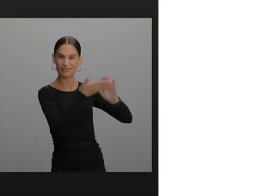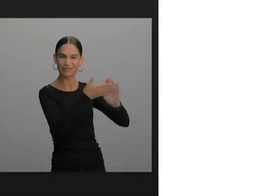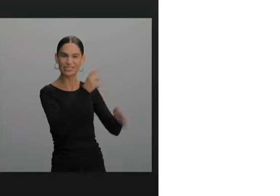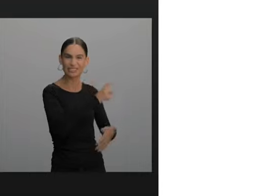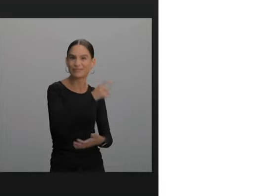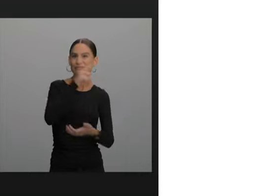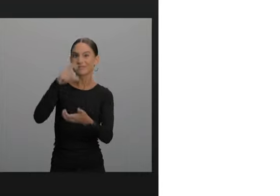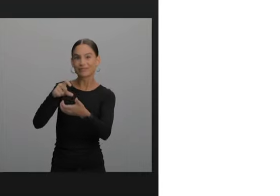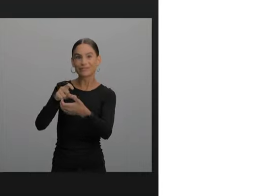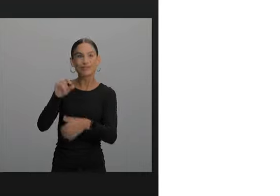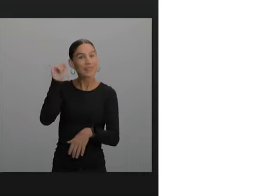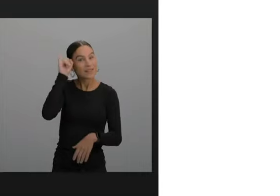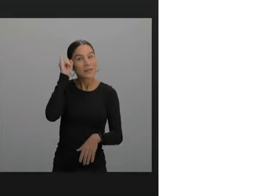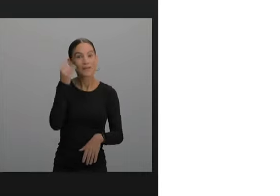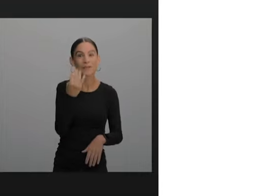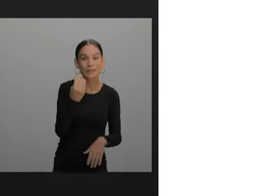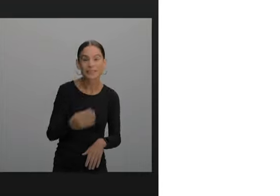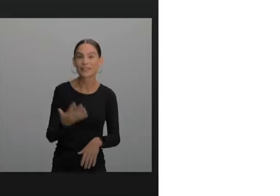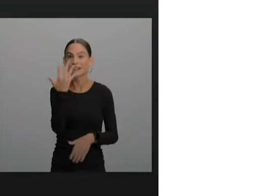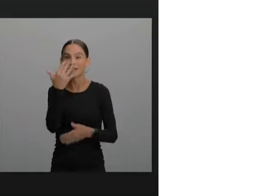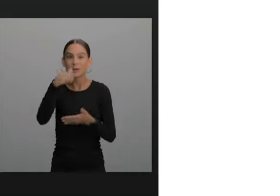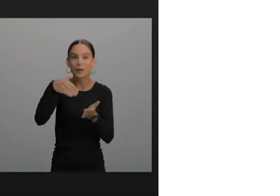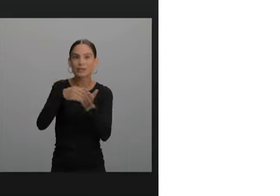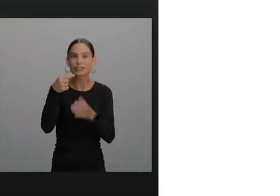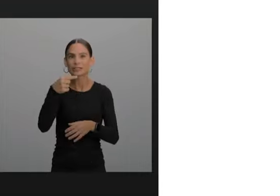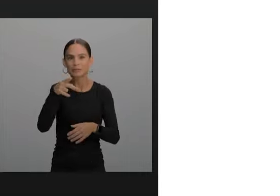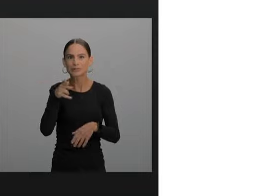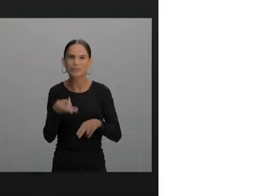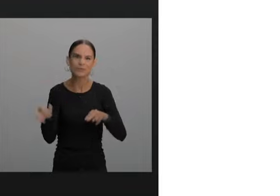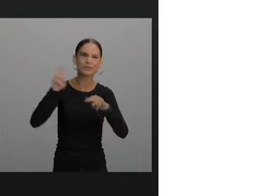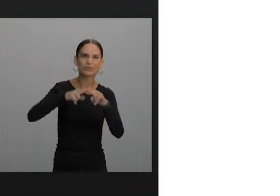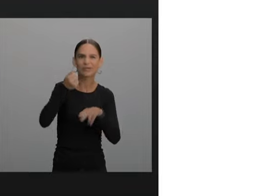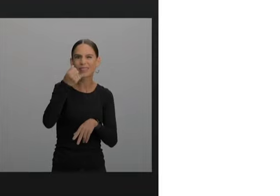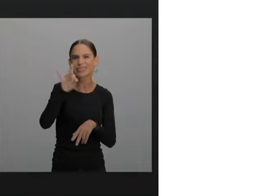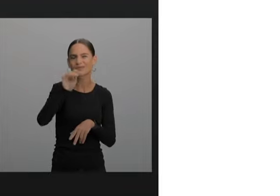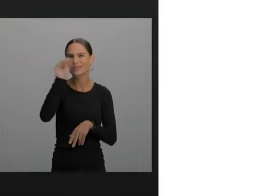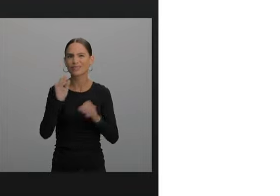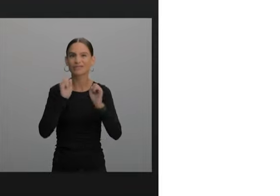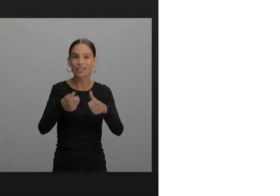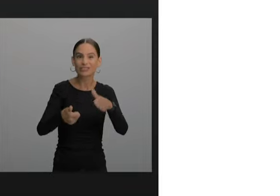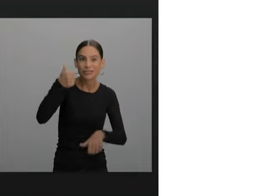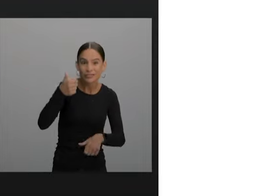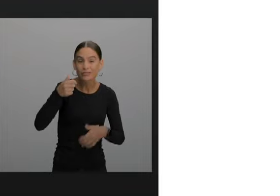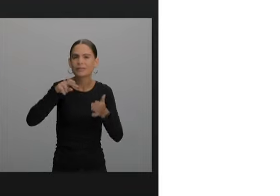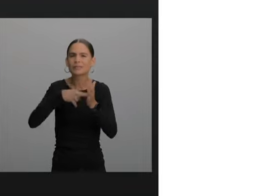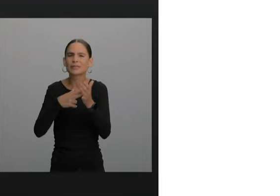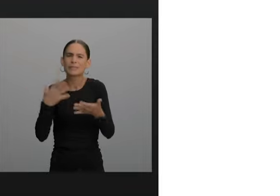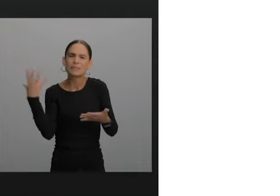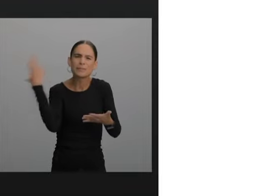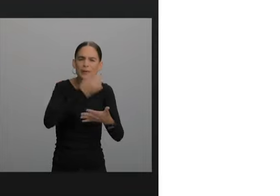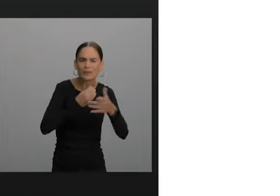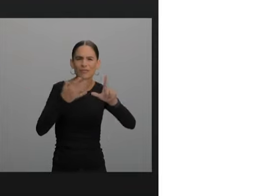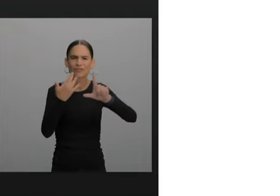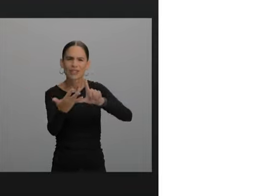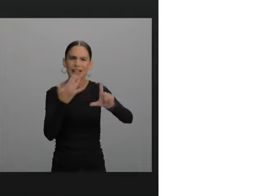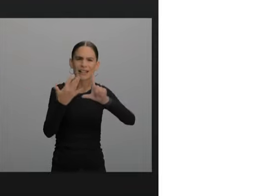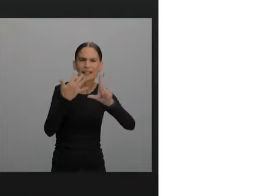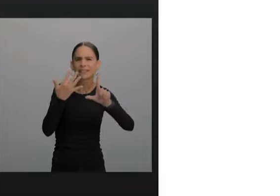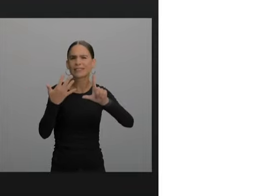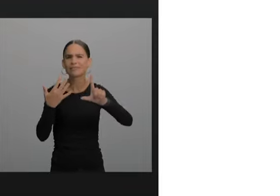Okay. The 5-core GPU is 18% faster, enabling even smoother graphics in computationally